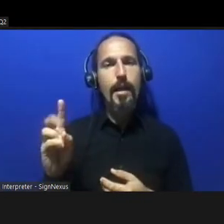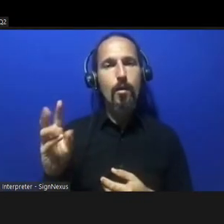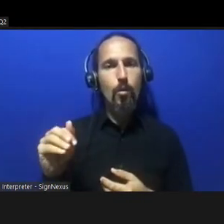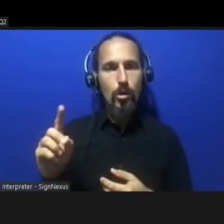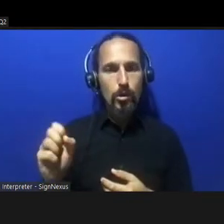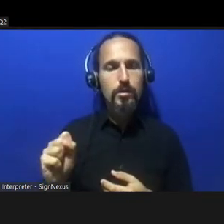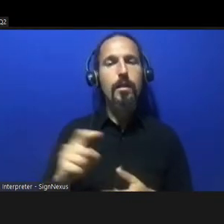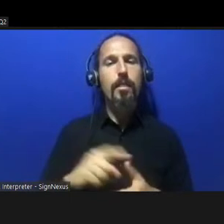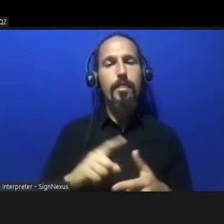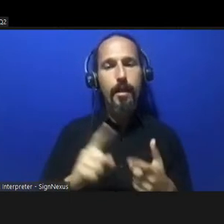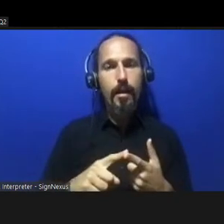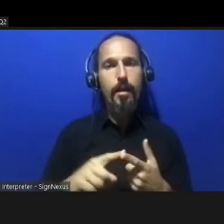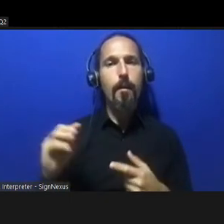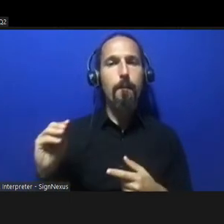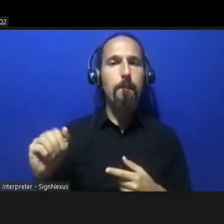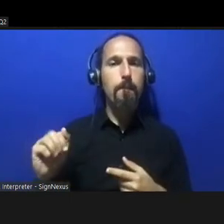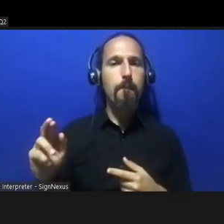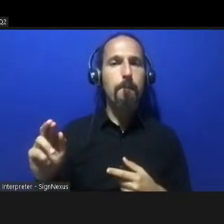followed